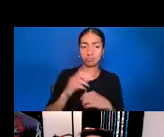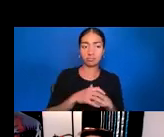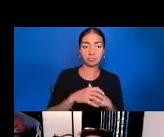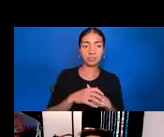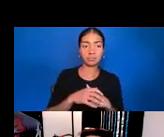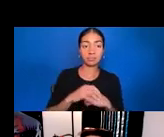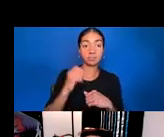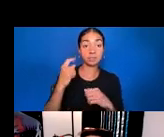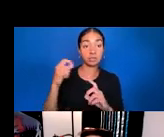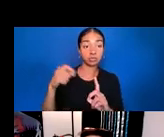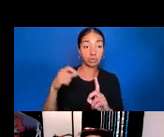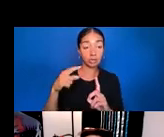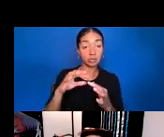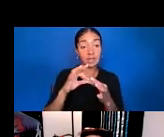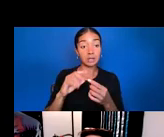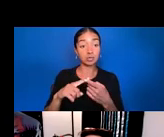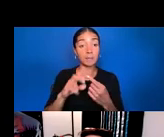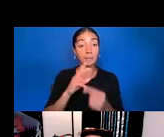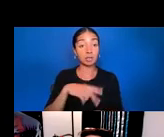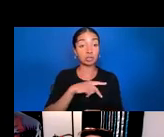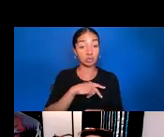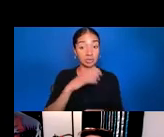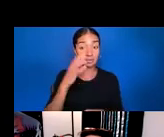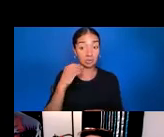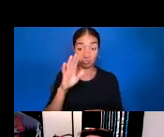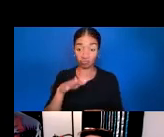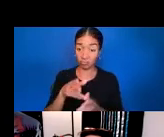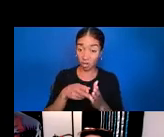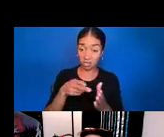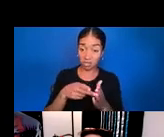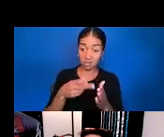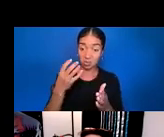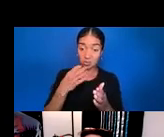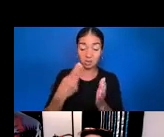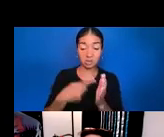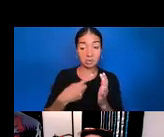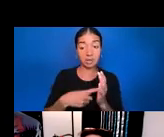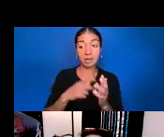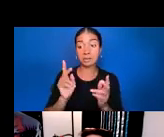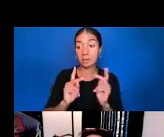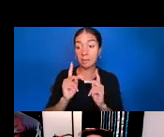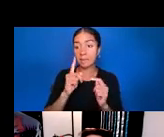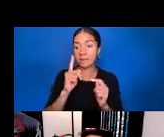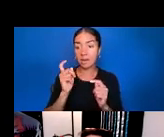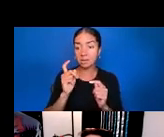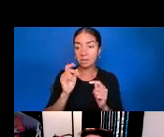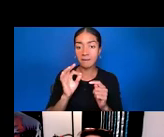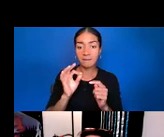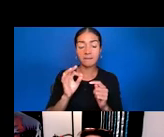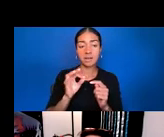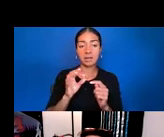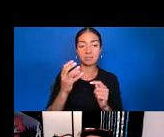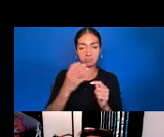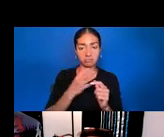personal experiences. And I'll be honest with you, sometimes people, because of the wonderful